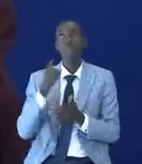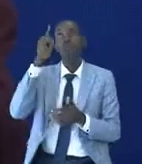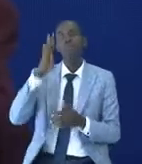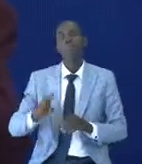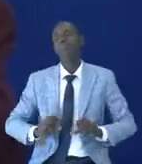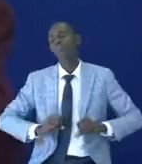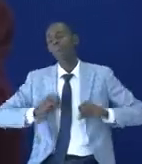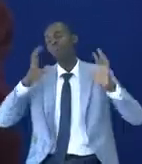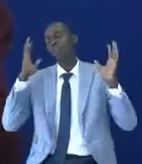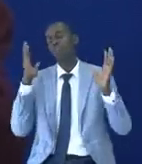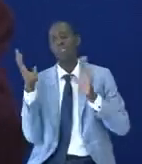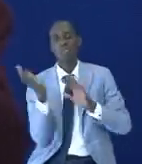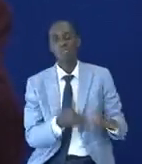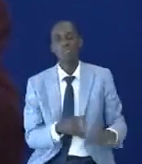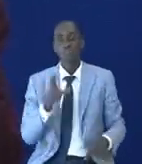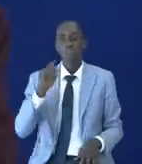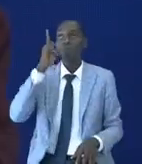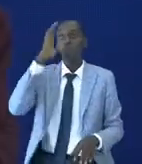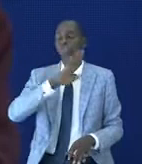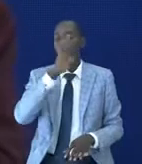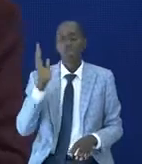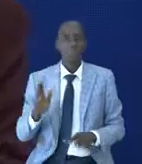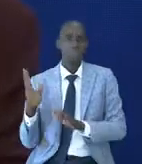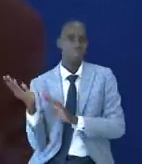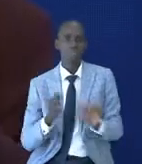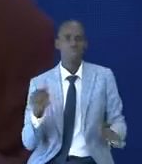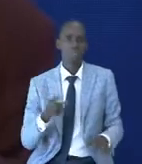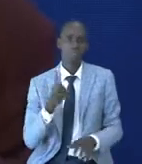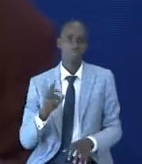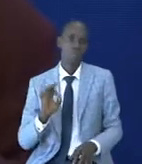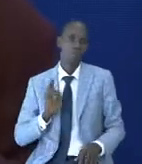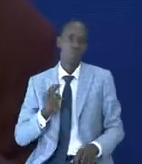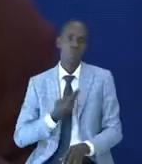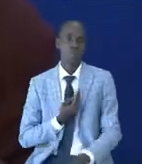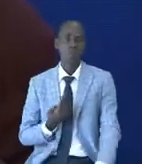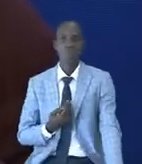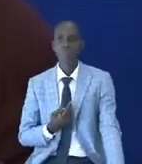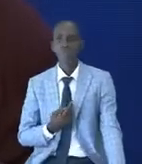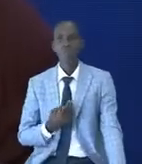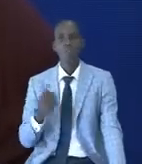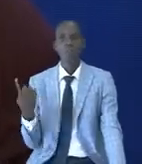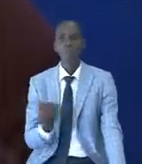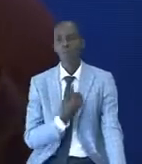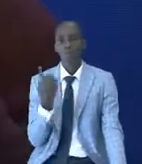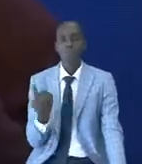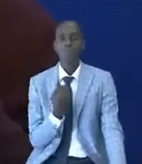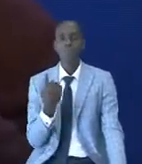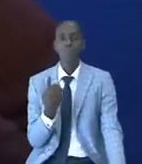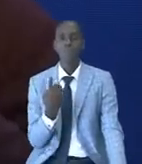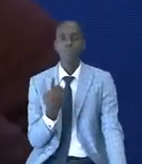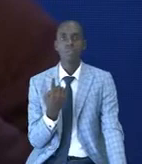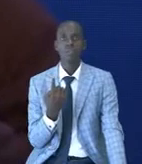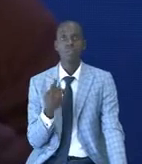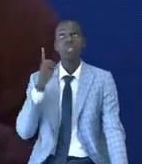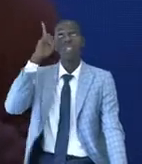He never gives up on any of us. He has not given up on you. See, he